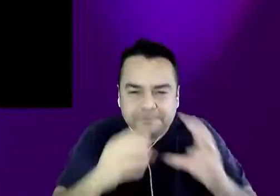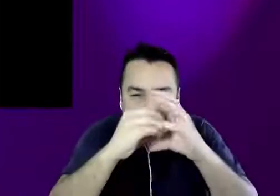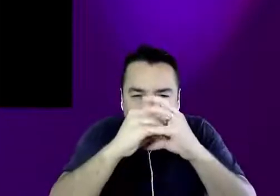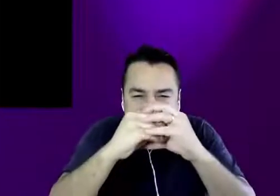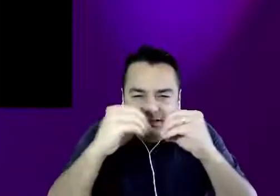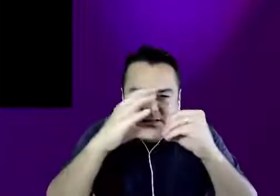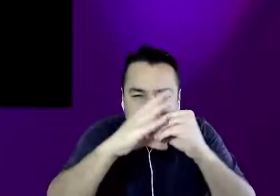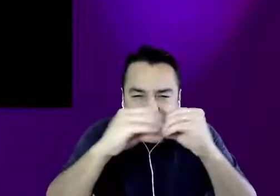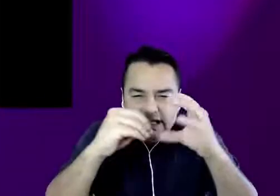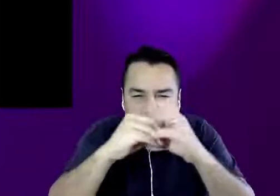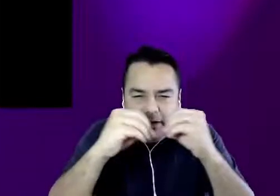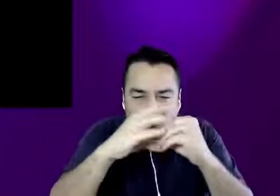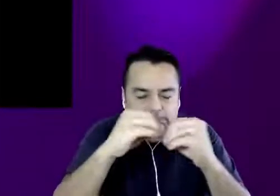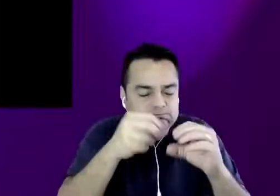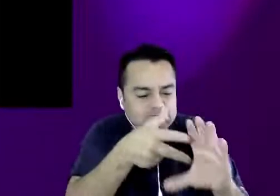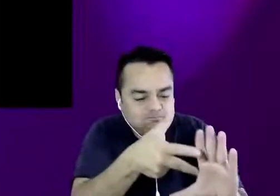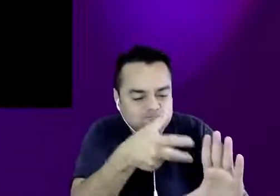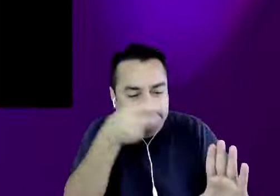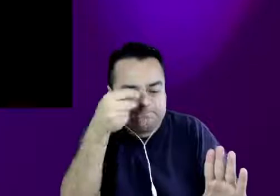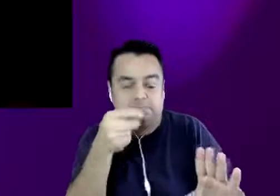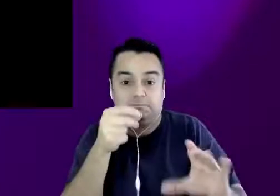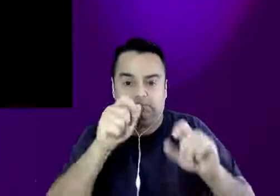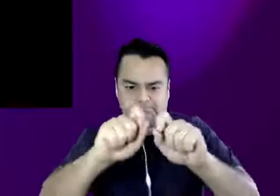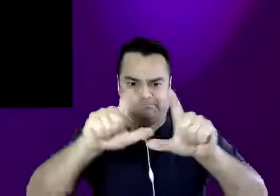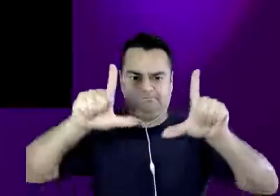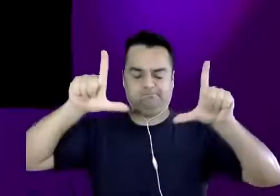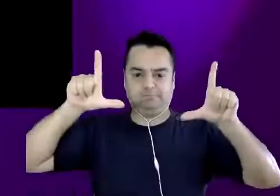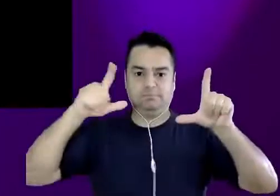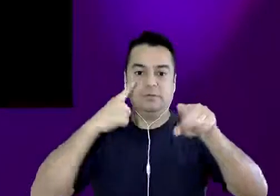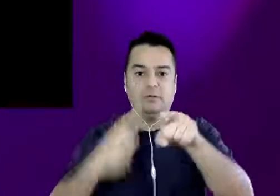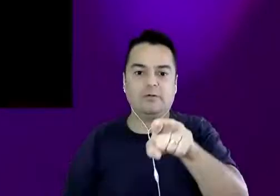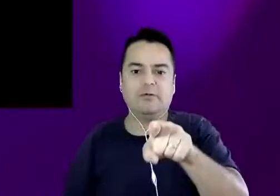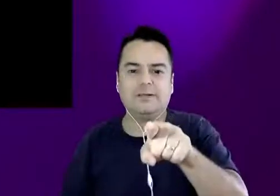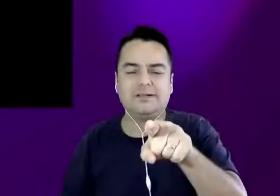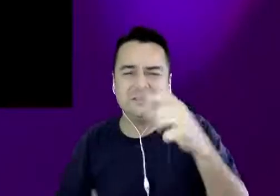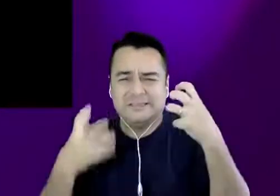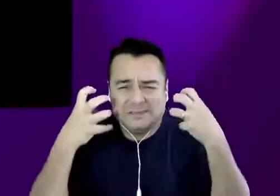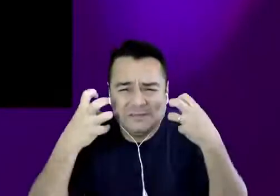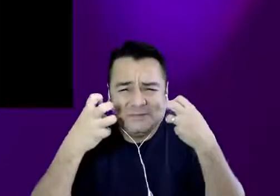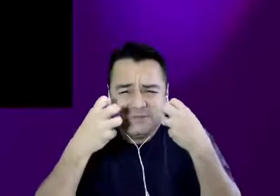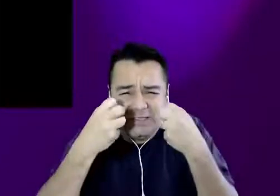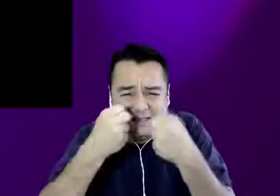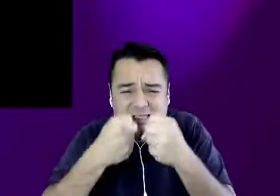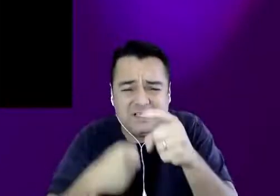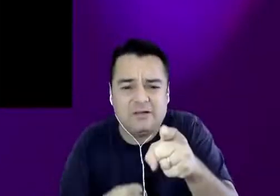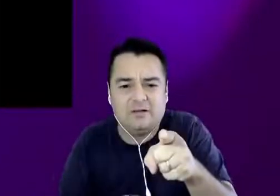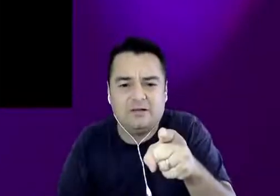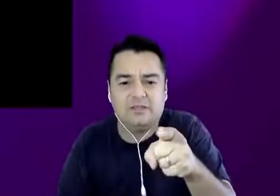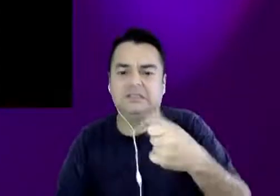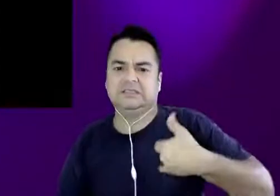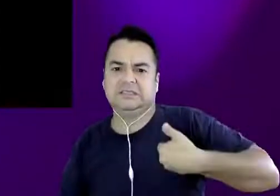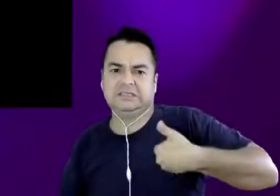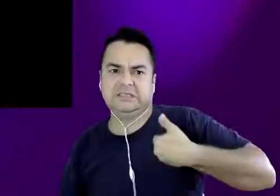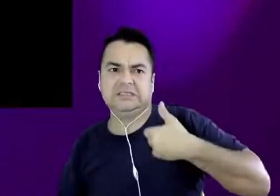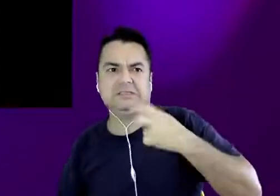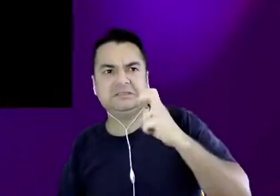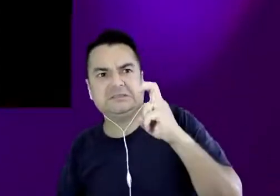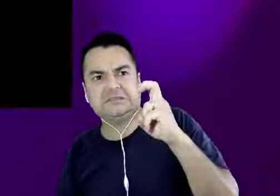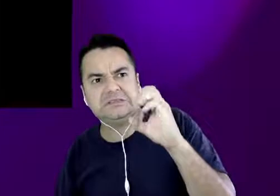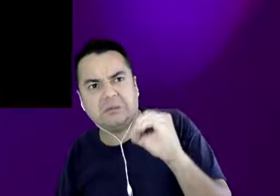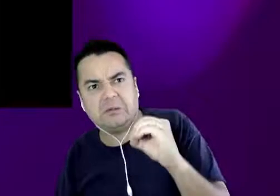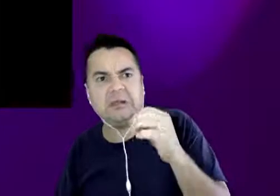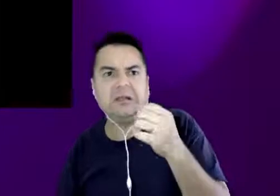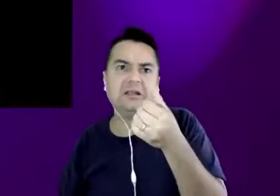senescent, that cell that becomes senile when you are 50, 60 years old, that cell is starting to